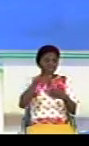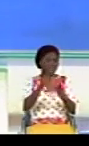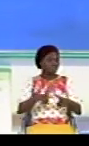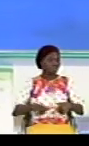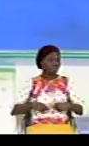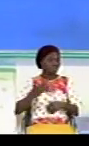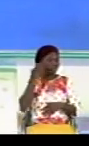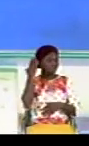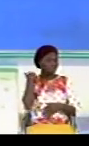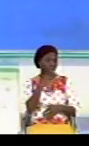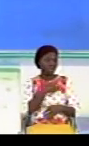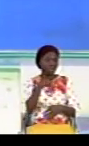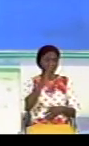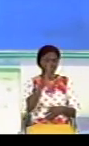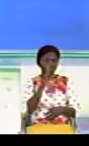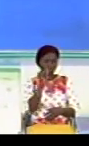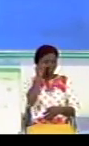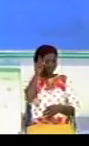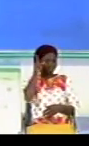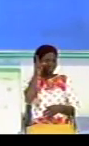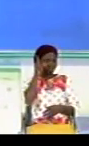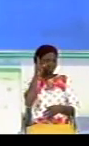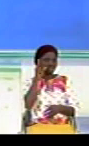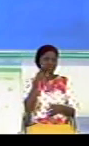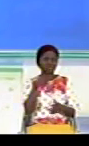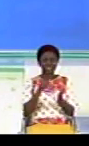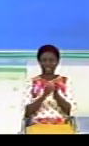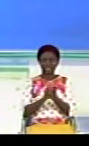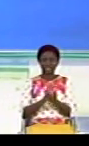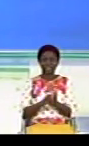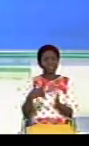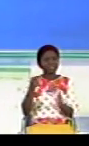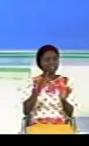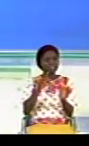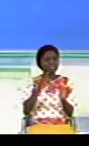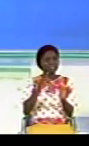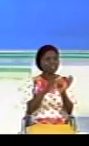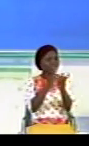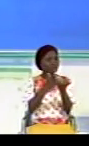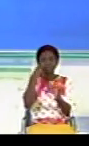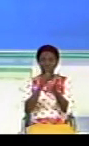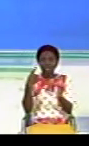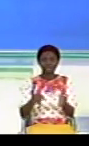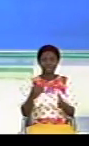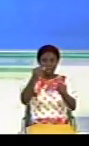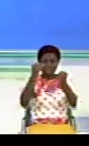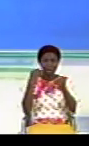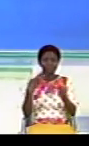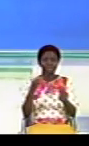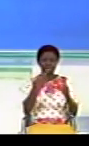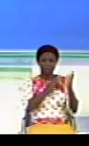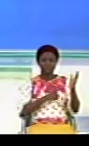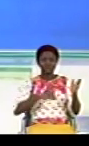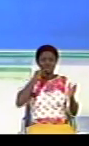they say, the Bible says that the arm of the Lord is mighty and